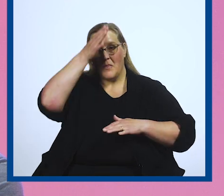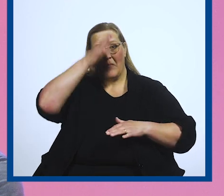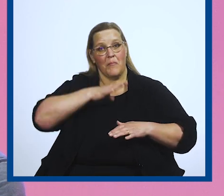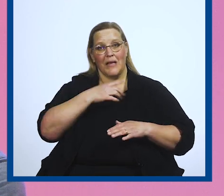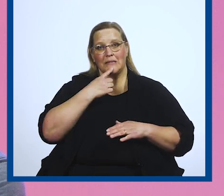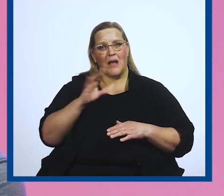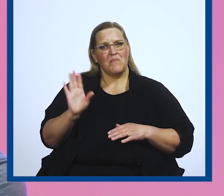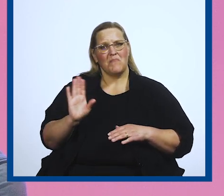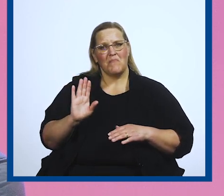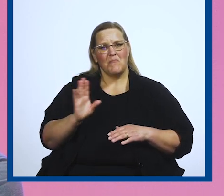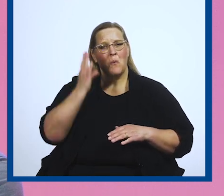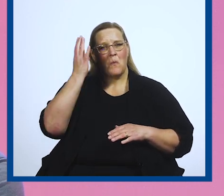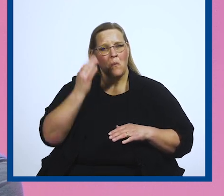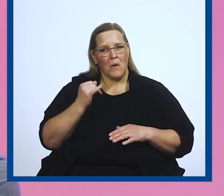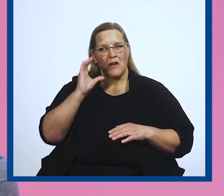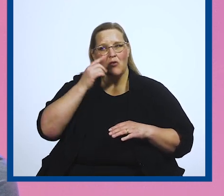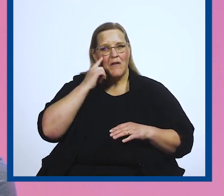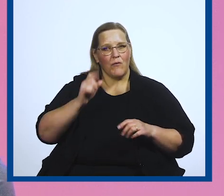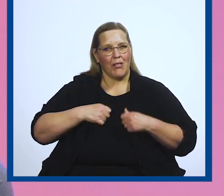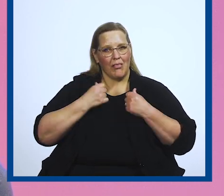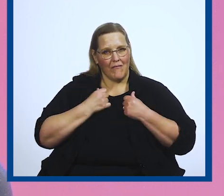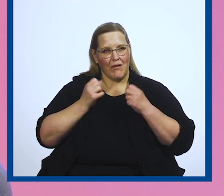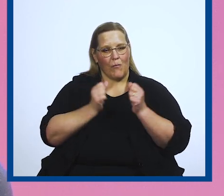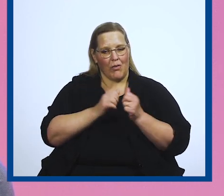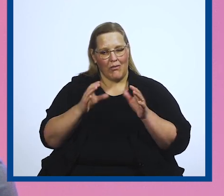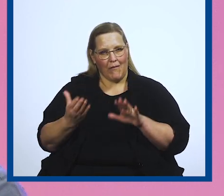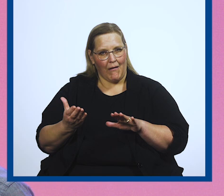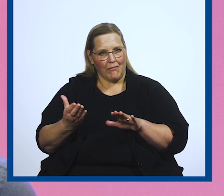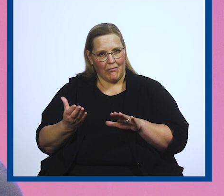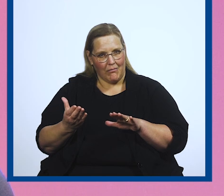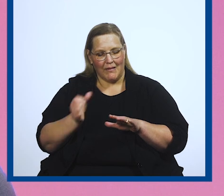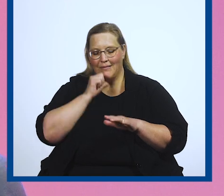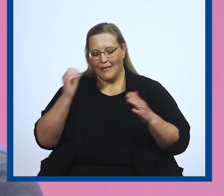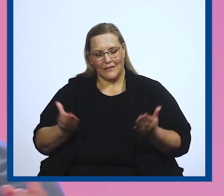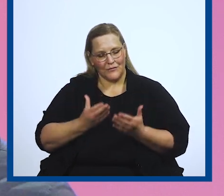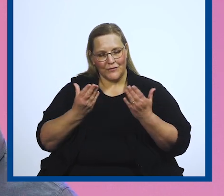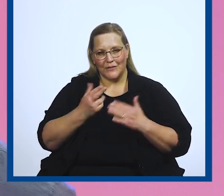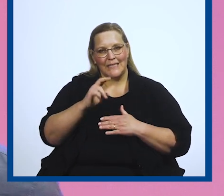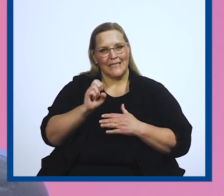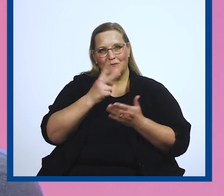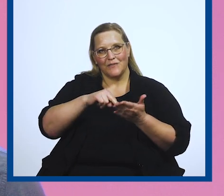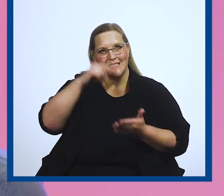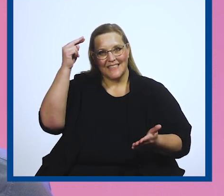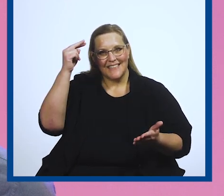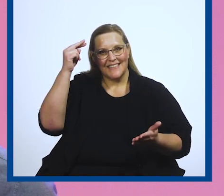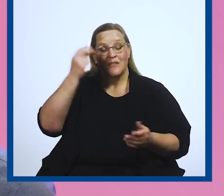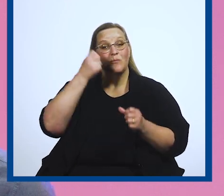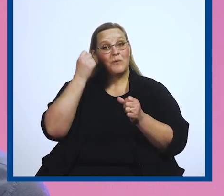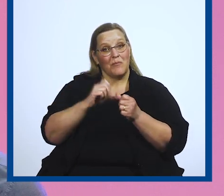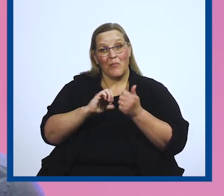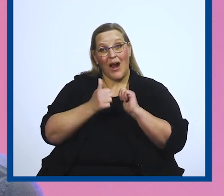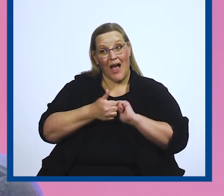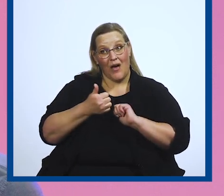them, "Why do you look for the living among the dead? He is not here. He is risen. Remember how